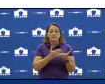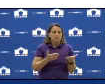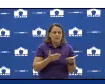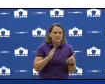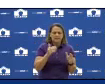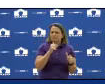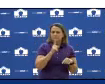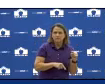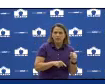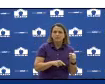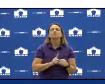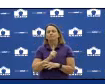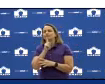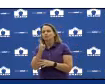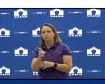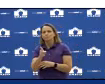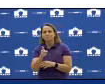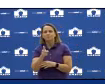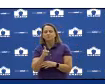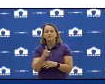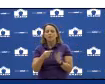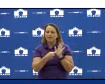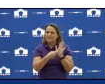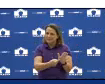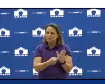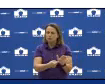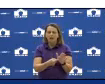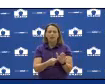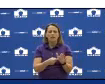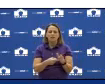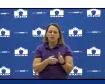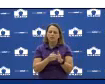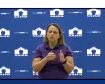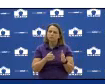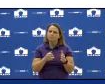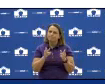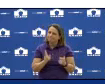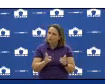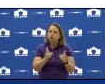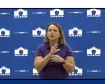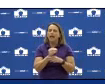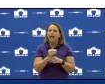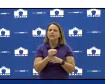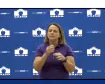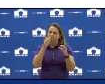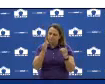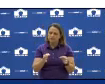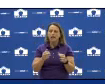a reality by demonstrating an urgent and relentless commitment to